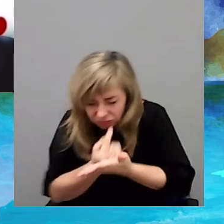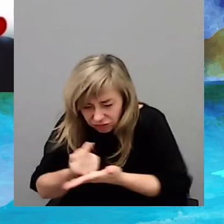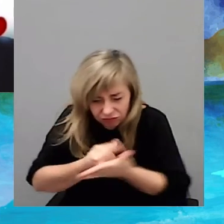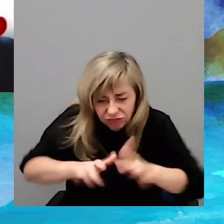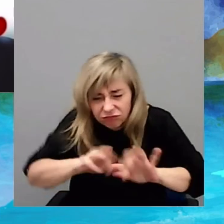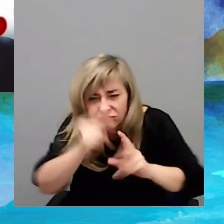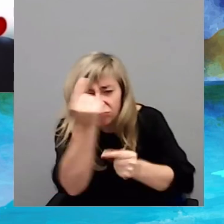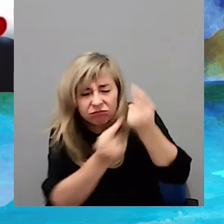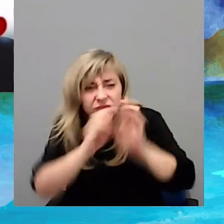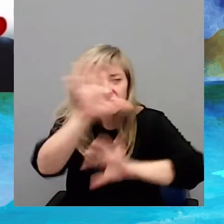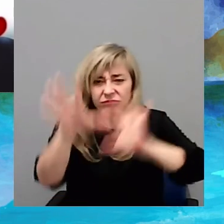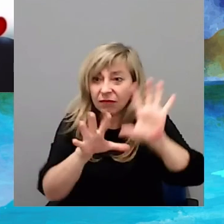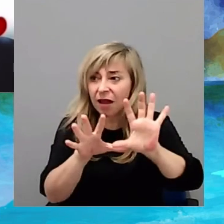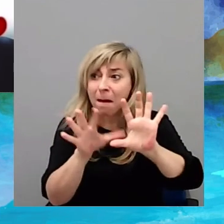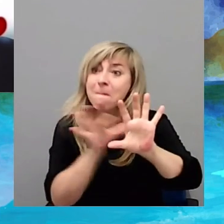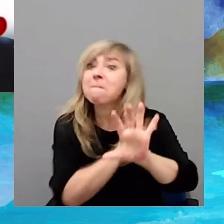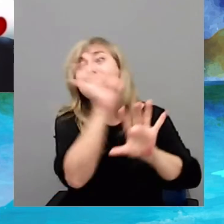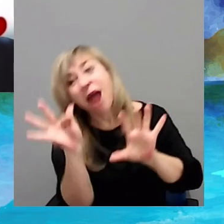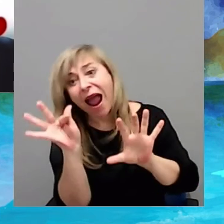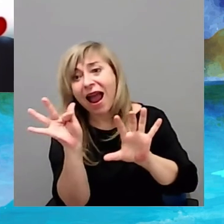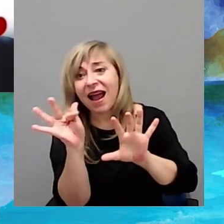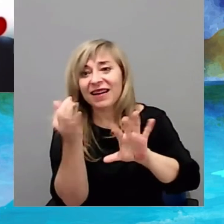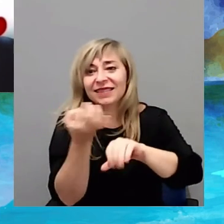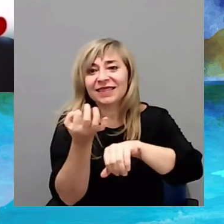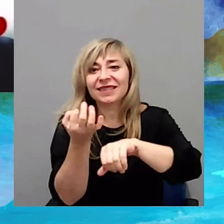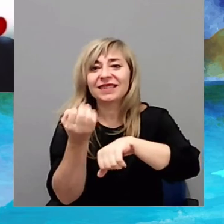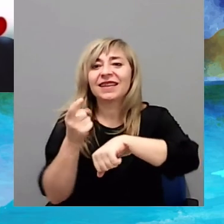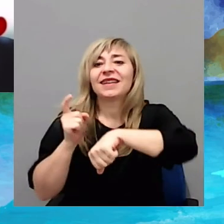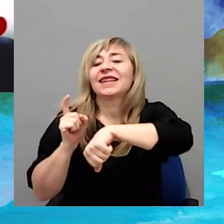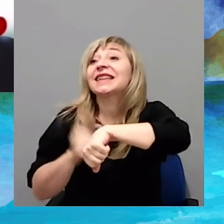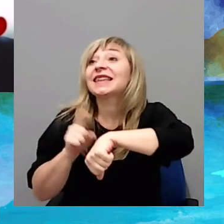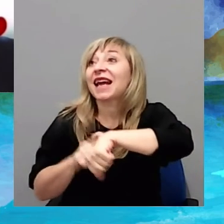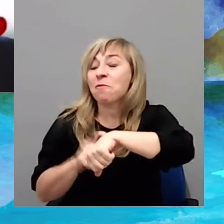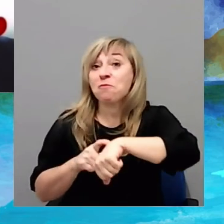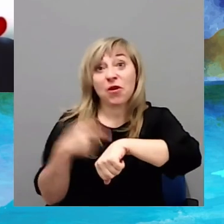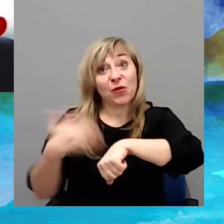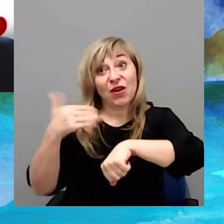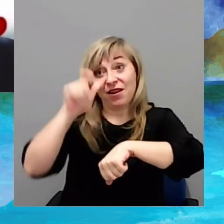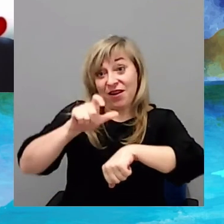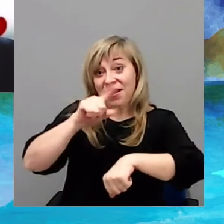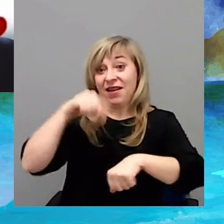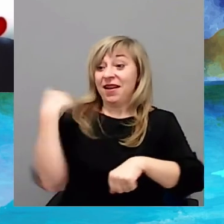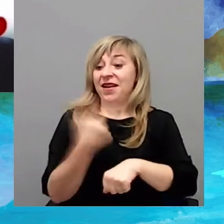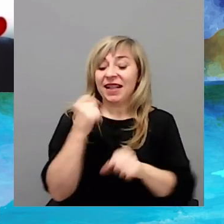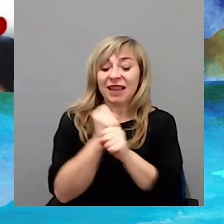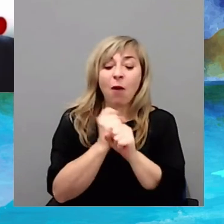designing and printing, you also dedicate all of this time